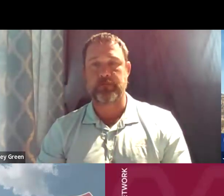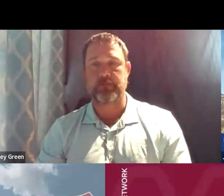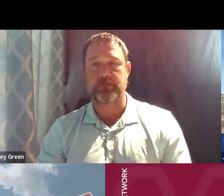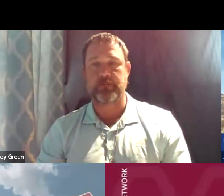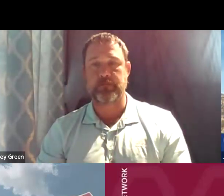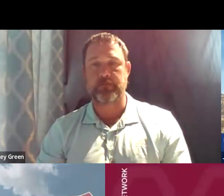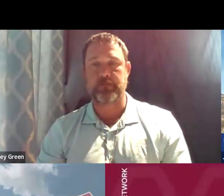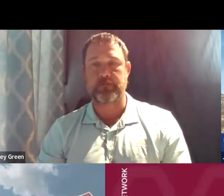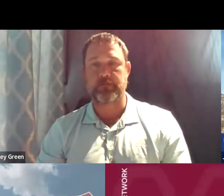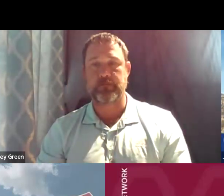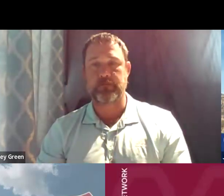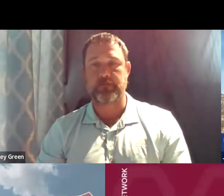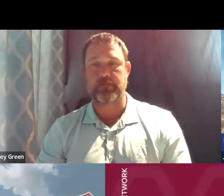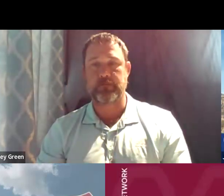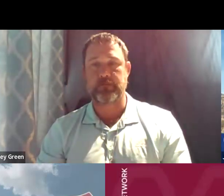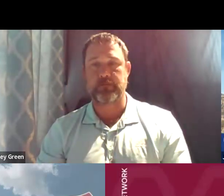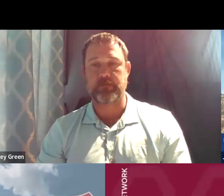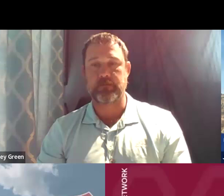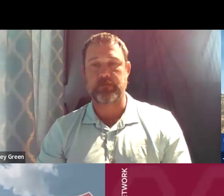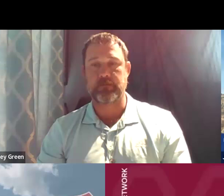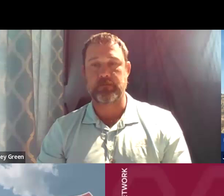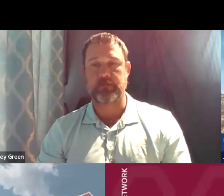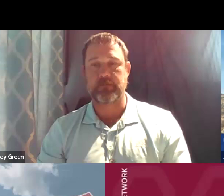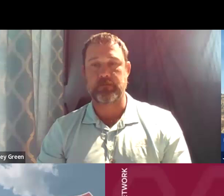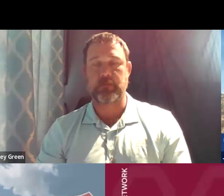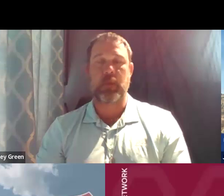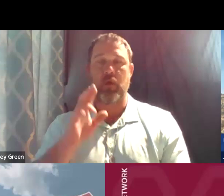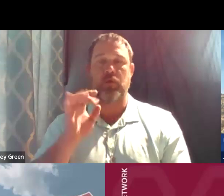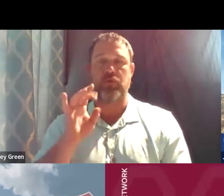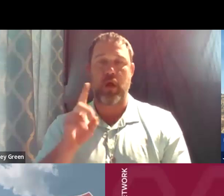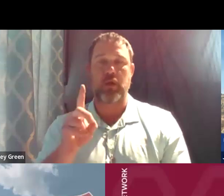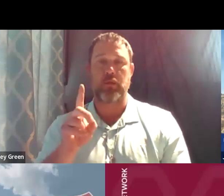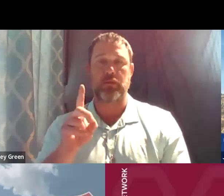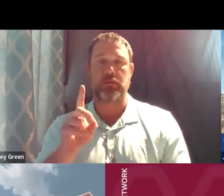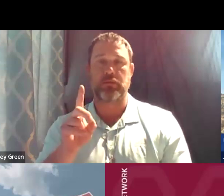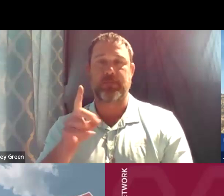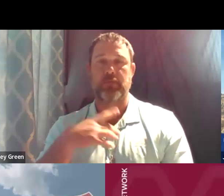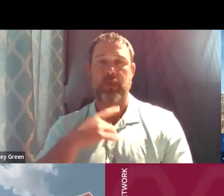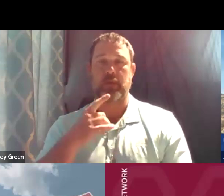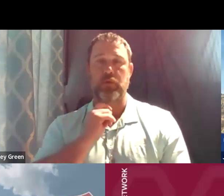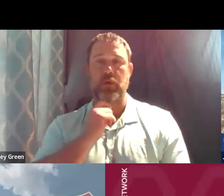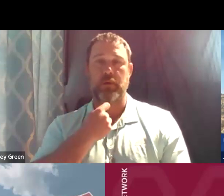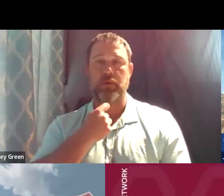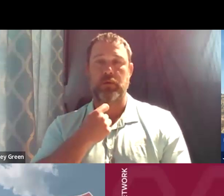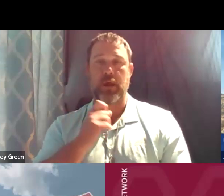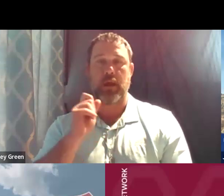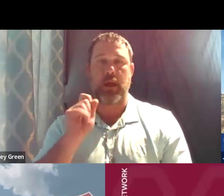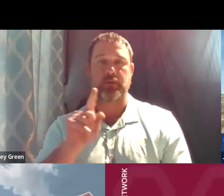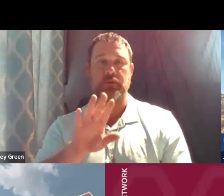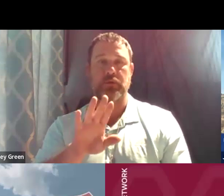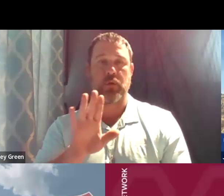Thank you, Scott. Let's jump to Ronald. If you'd like to unmute and ask your question, please.